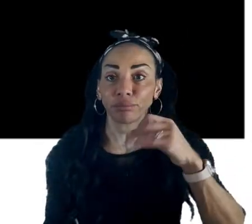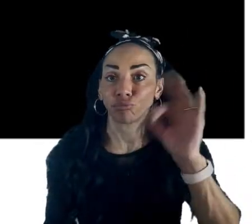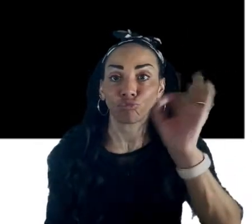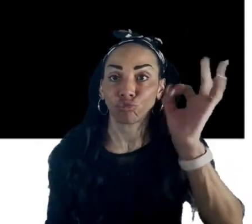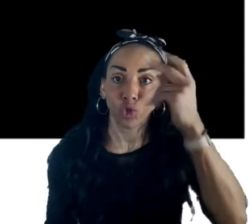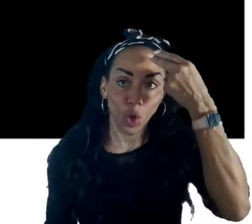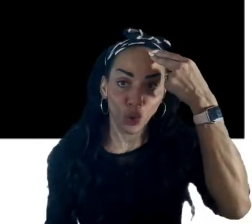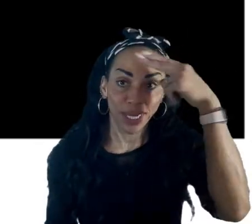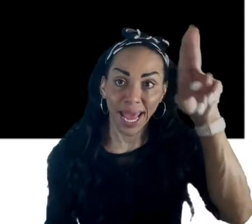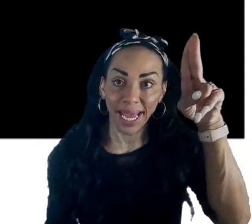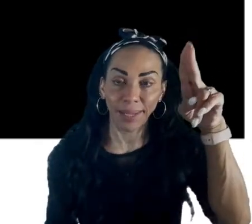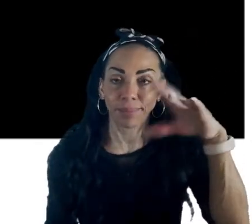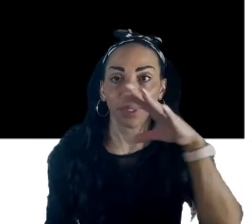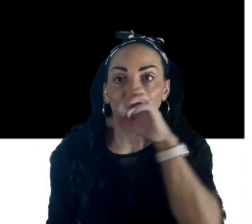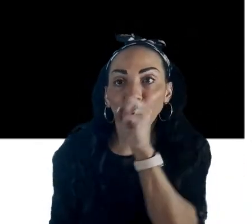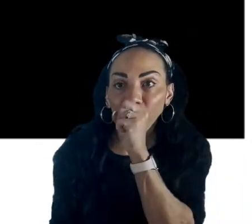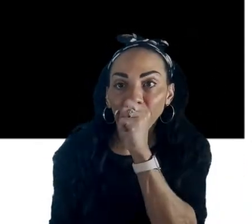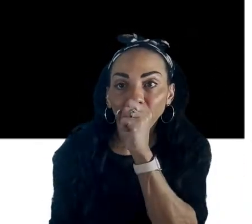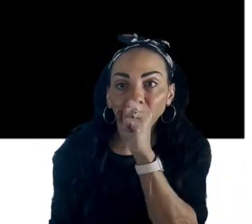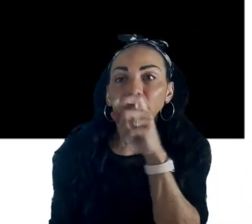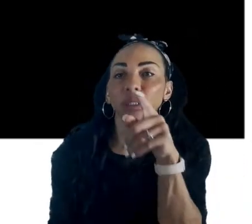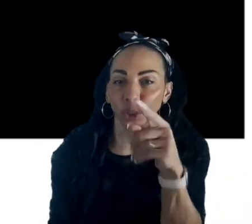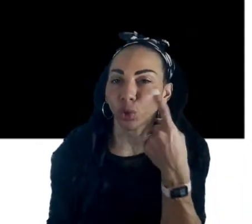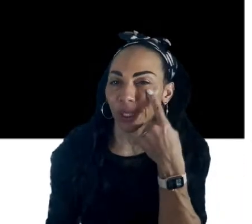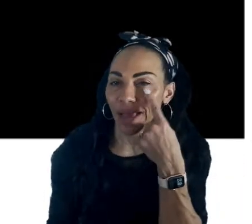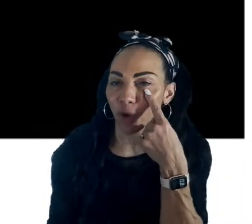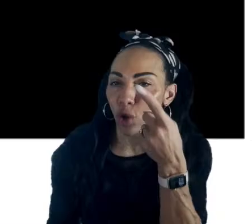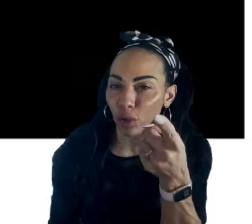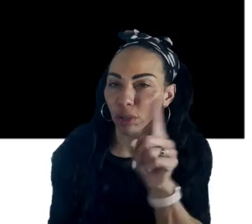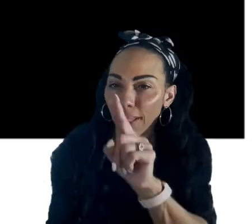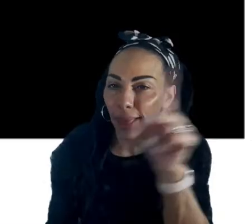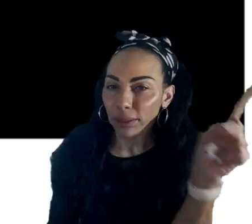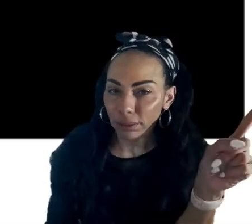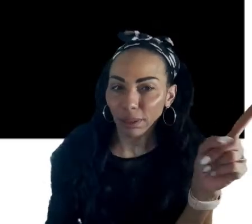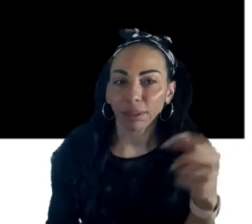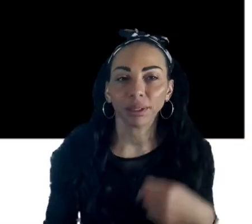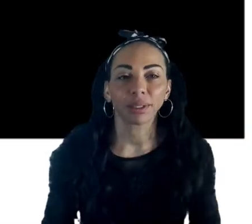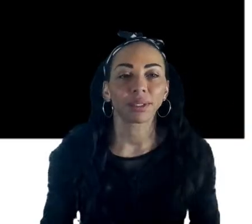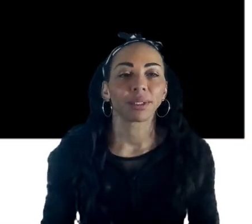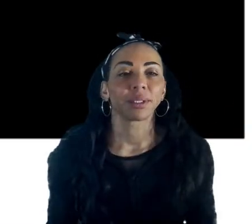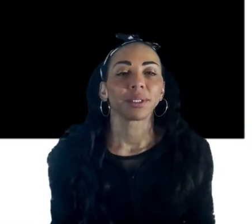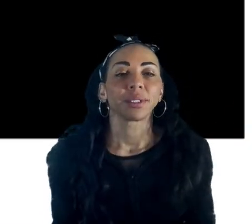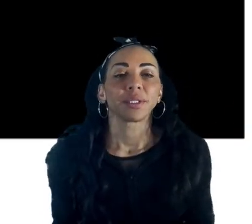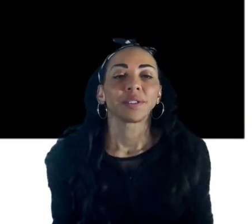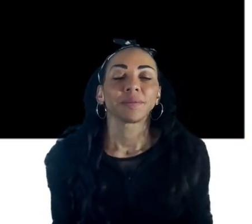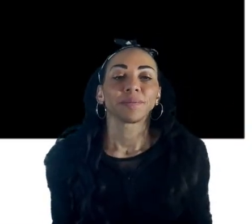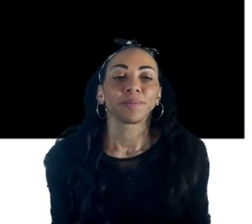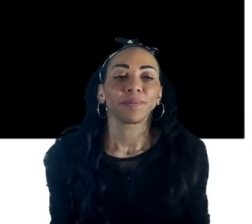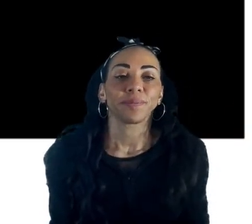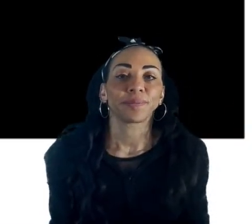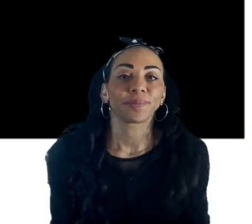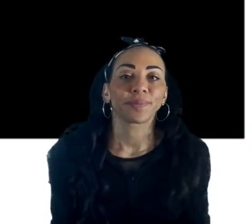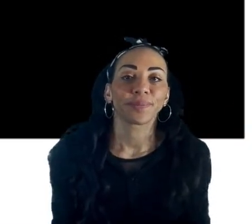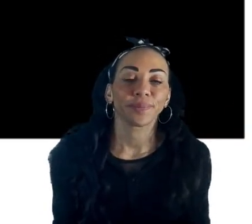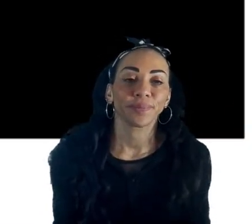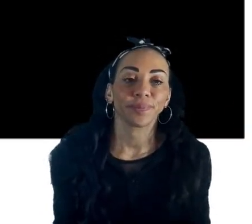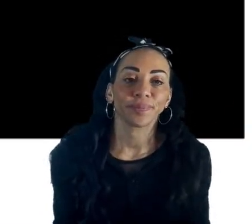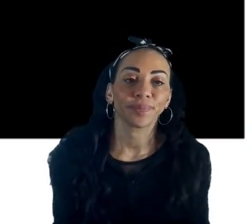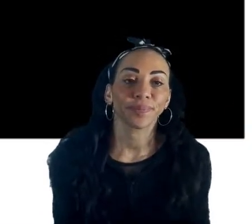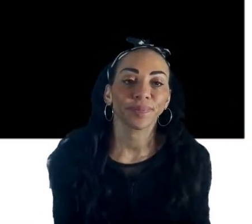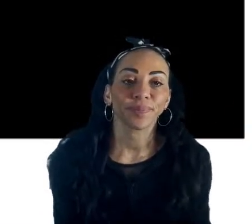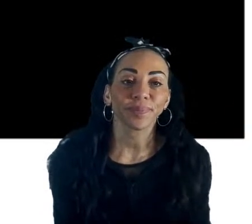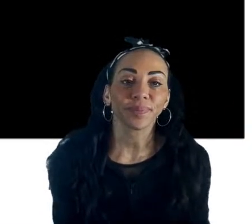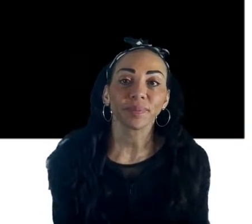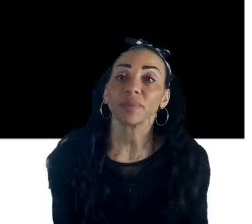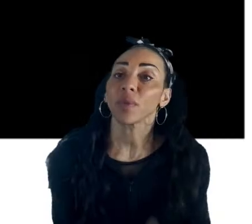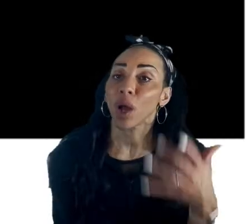if you like, a bit later on. because I wanted to collect other